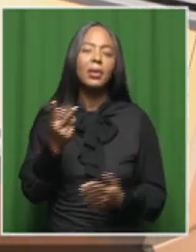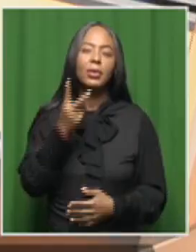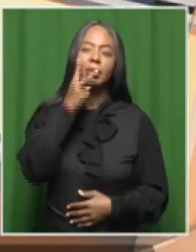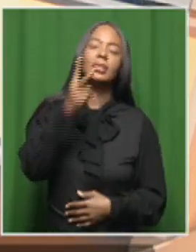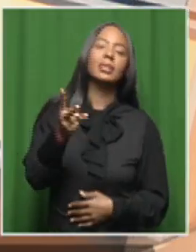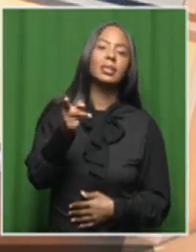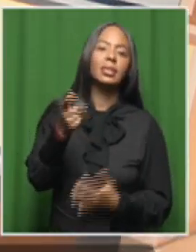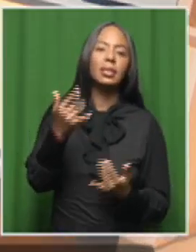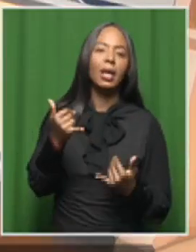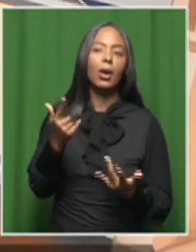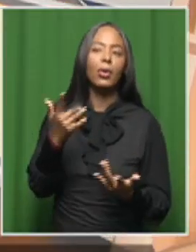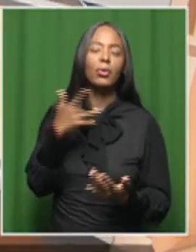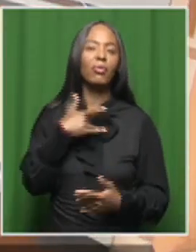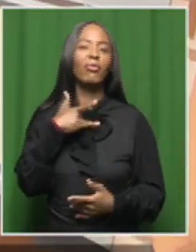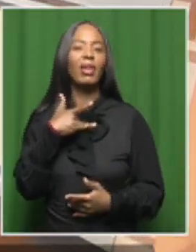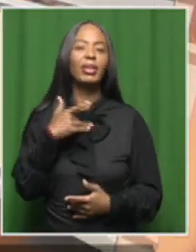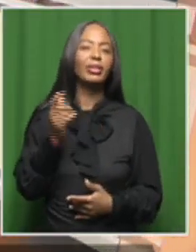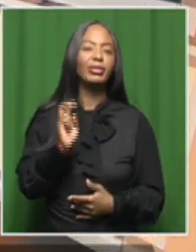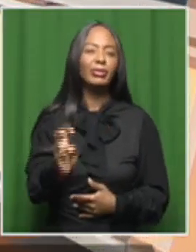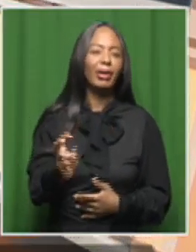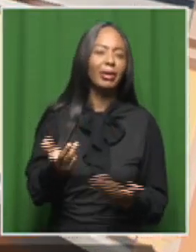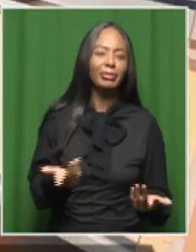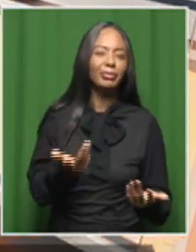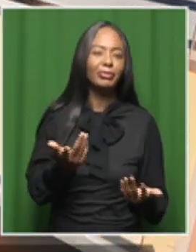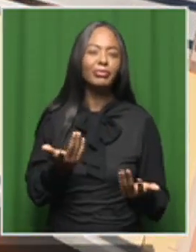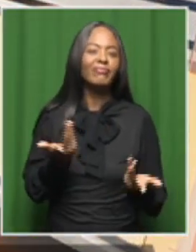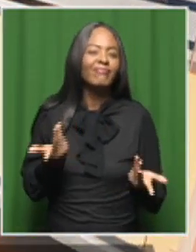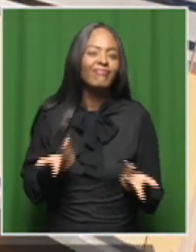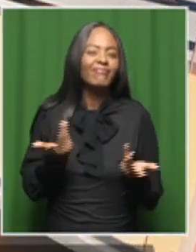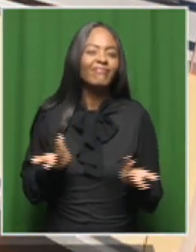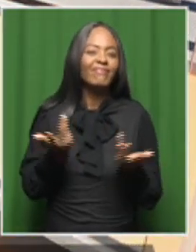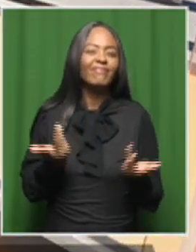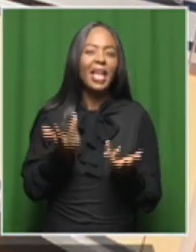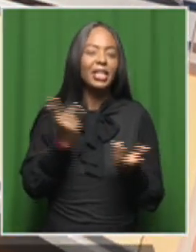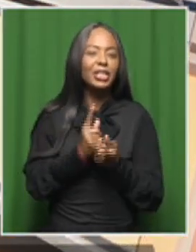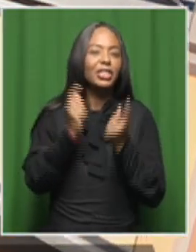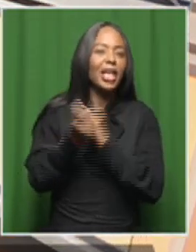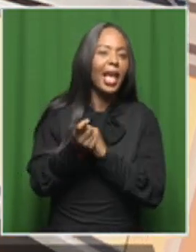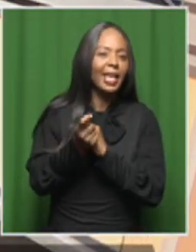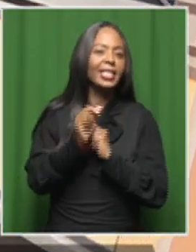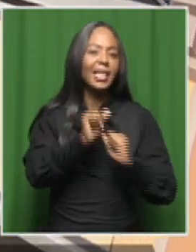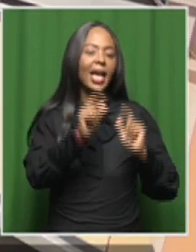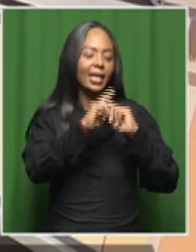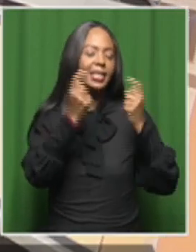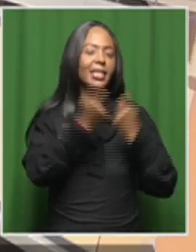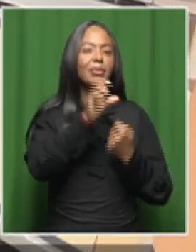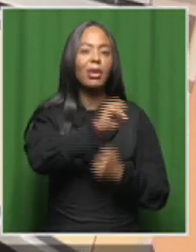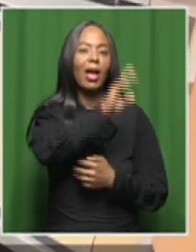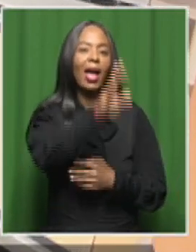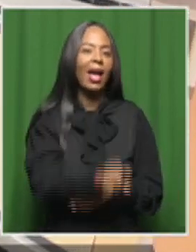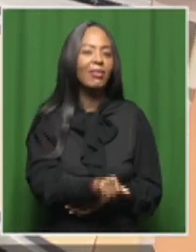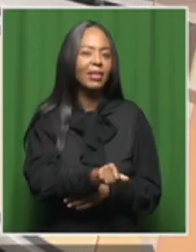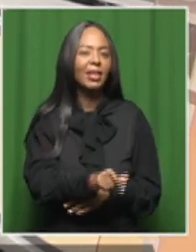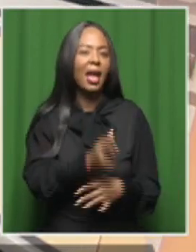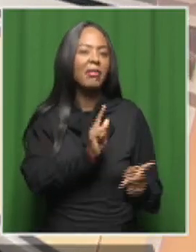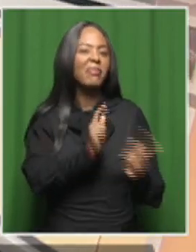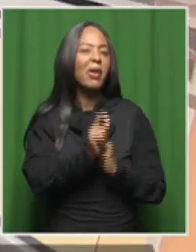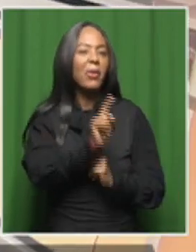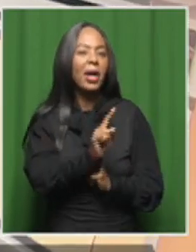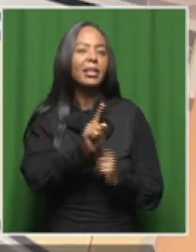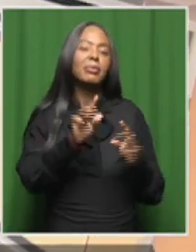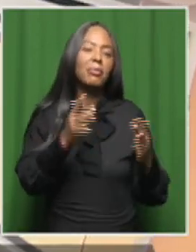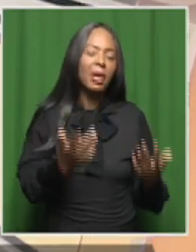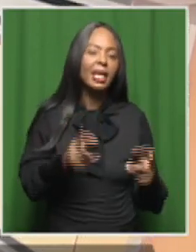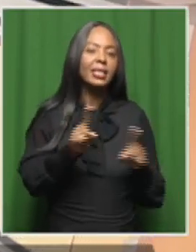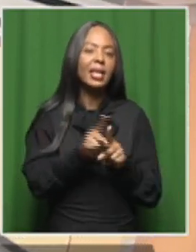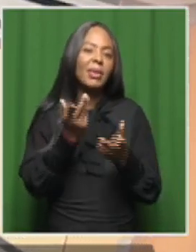Because you've been in these situations before with South Africa. What is the mood in the change room right now for the South African team? And what would you say to them as